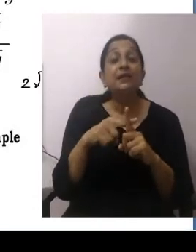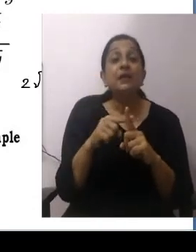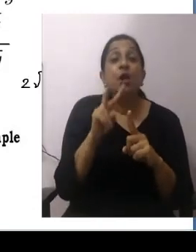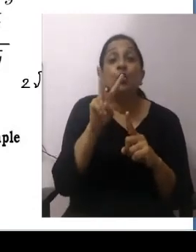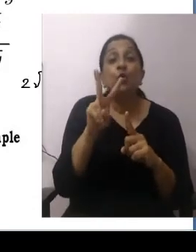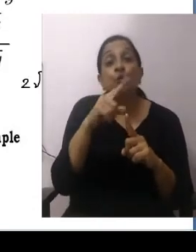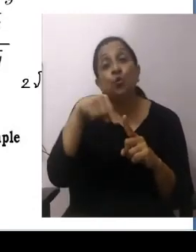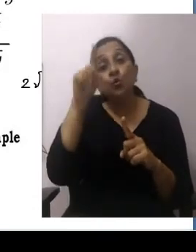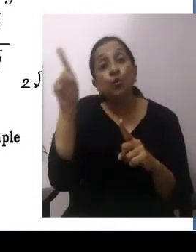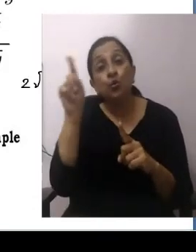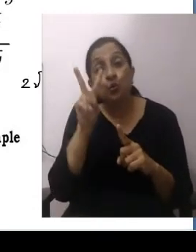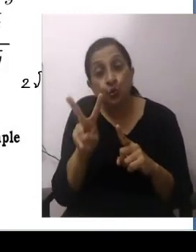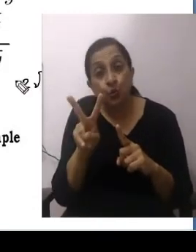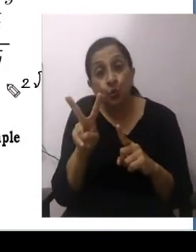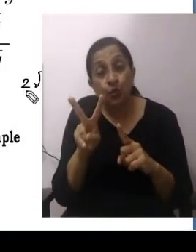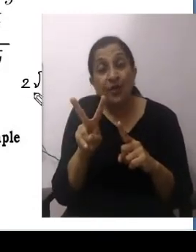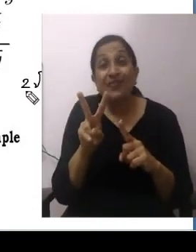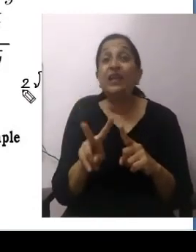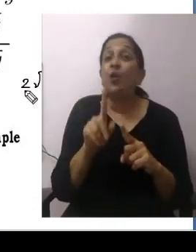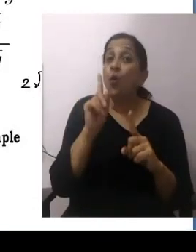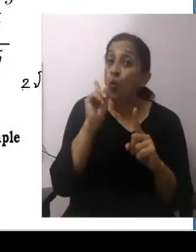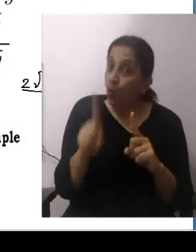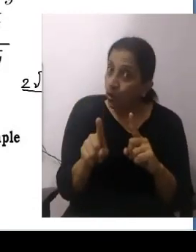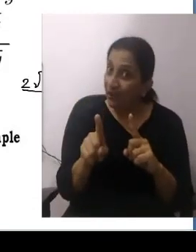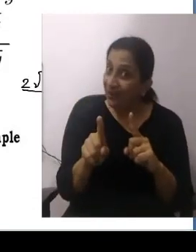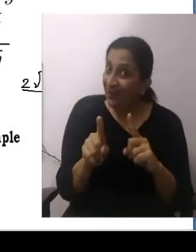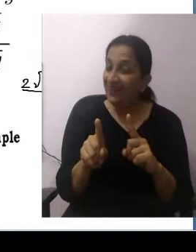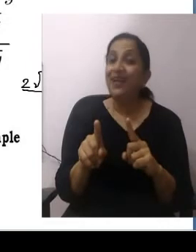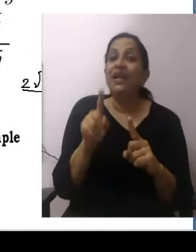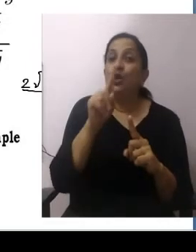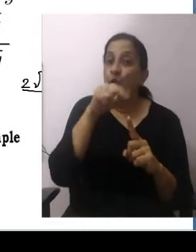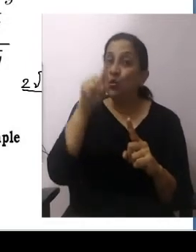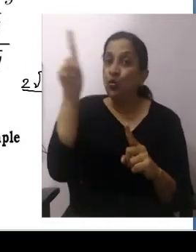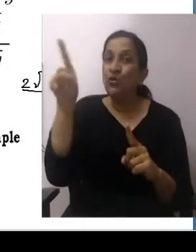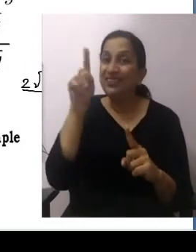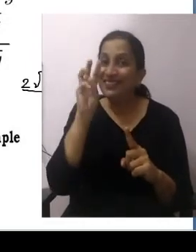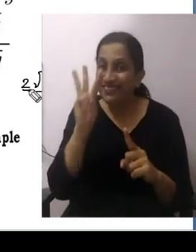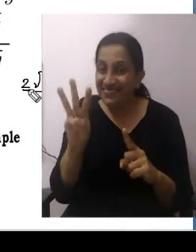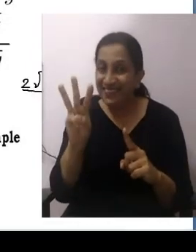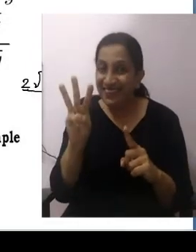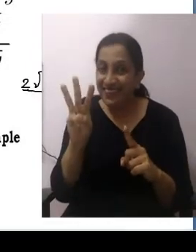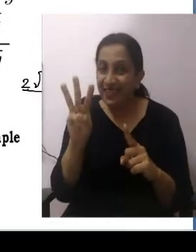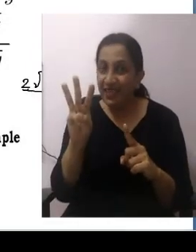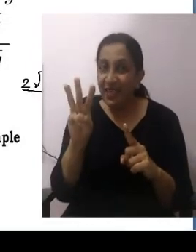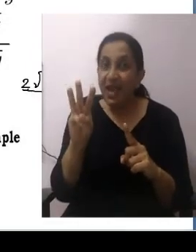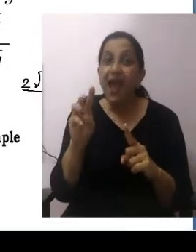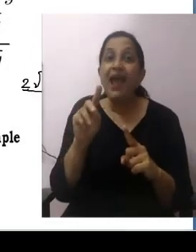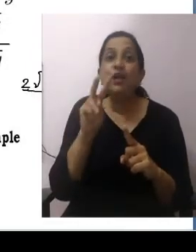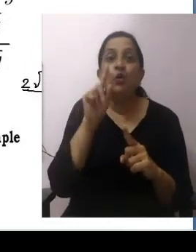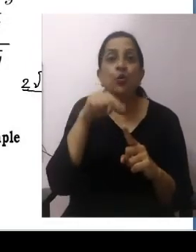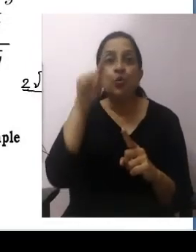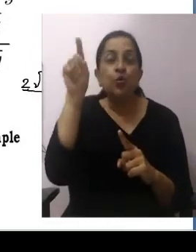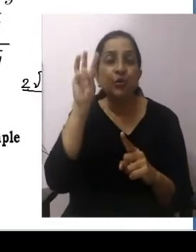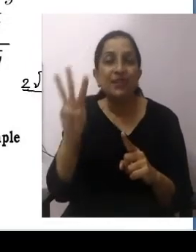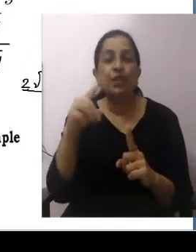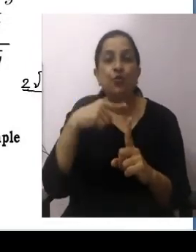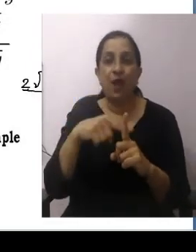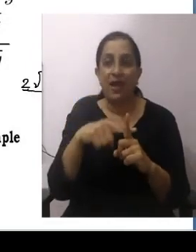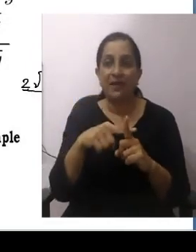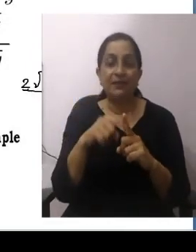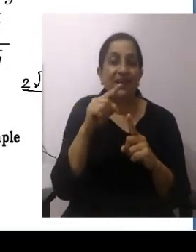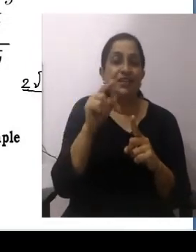2 root 2, then you can add root 3 quantity, that is 2 plus 4, 6 root 3,